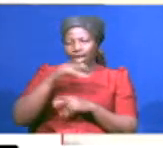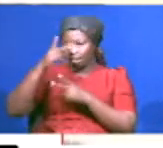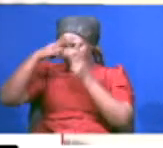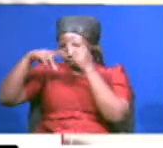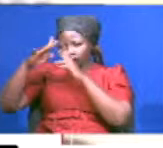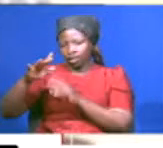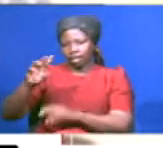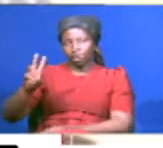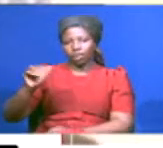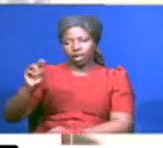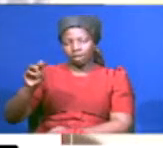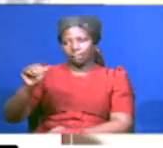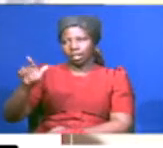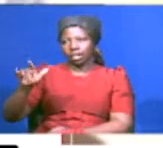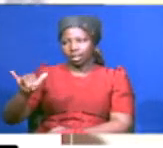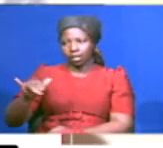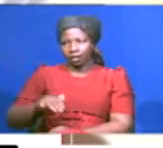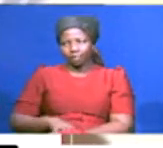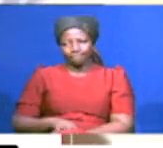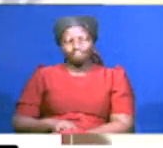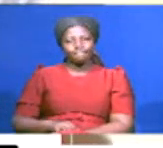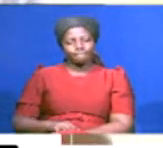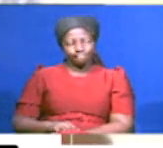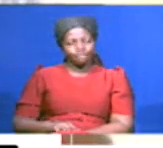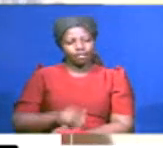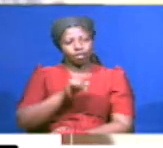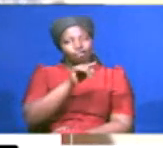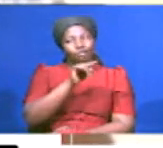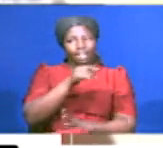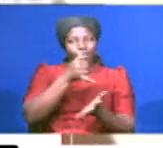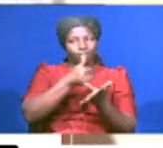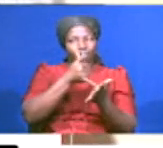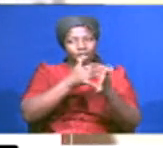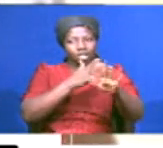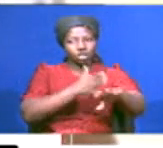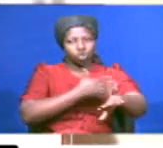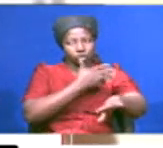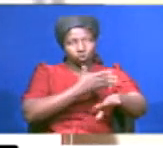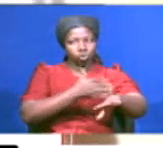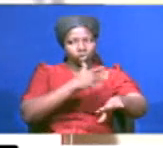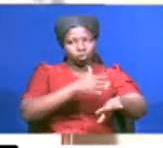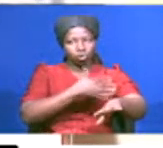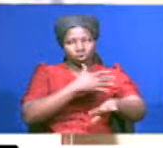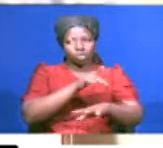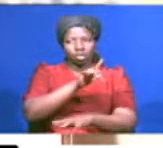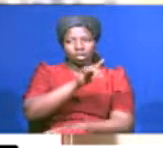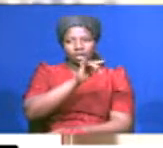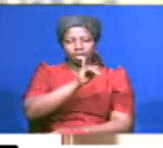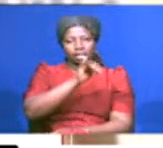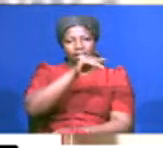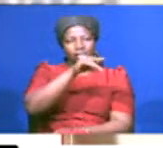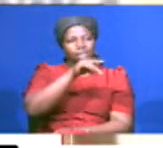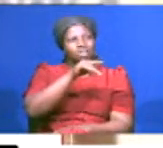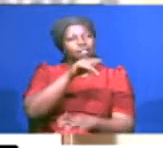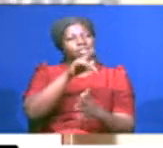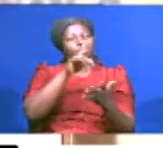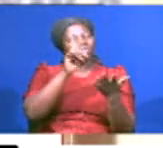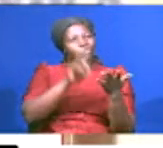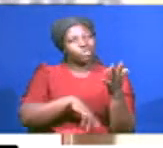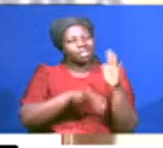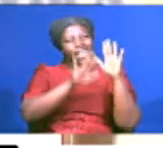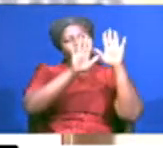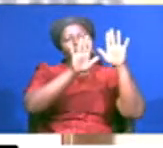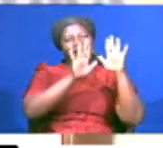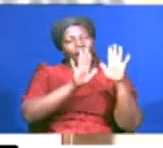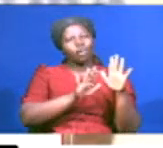And you were involved in the song Lipi La Ajabu. Lipi La Ajabu, yes. Mm. Yeah. Can you give us a line